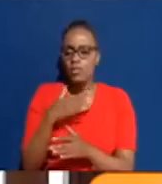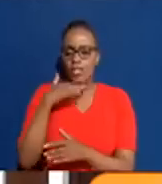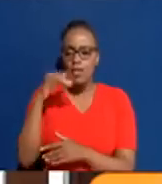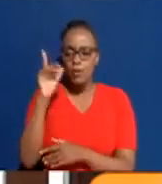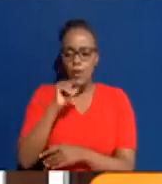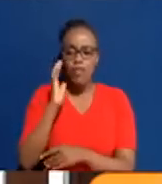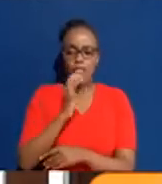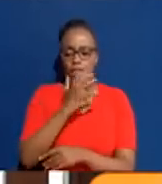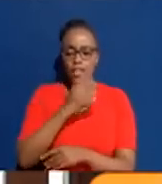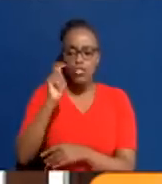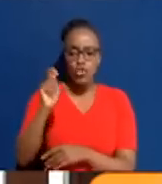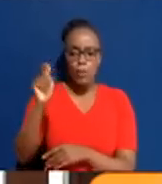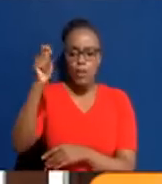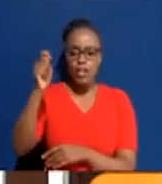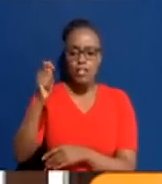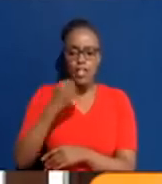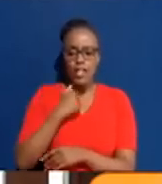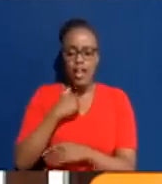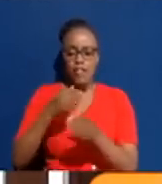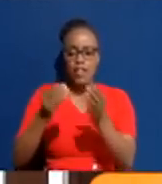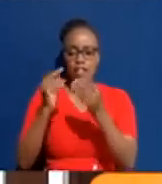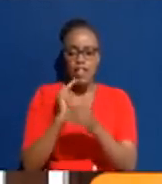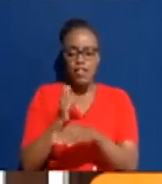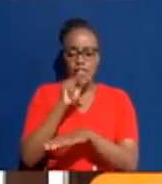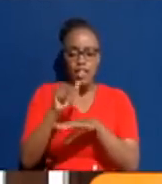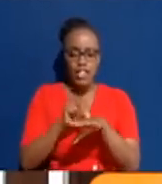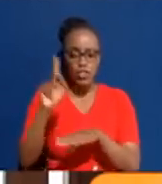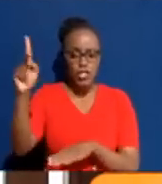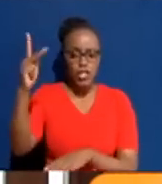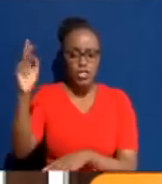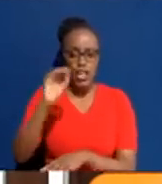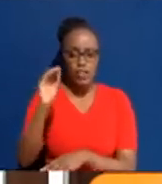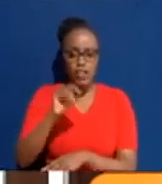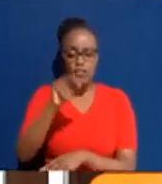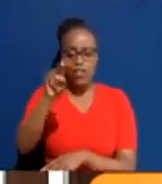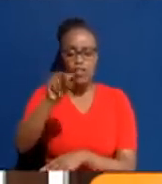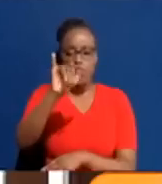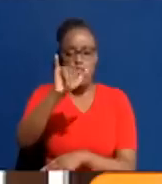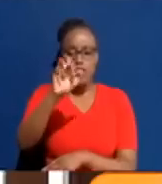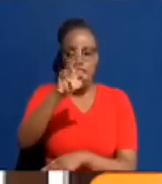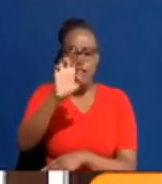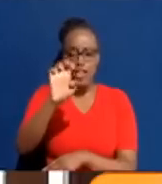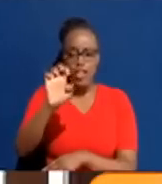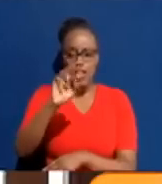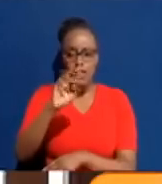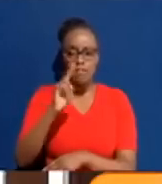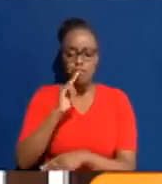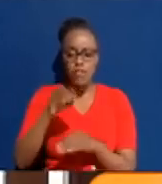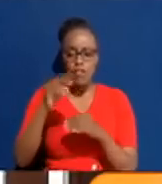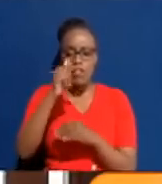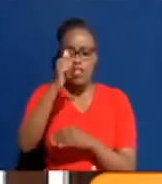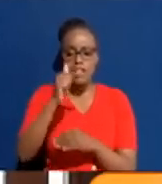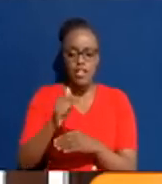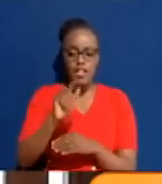Jomo Kenyatta route did not give us a nation called Kenya. The Nyerere route gave Tanzanians a